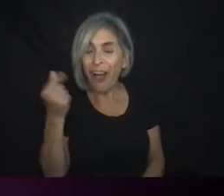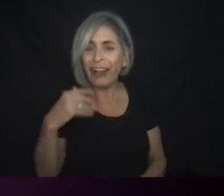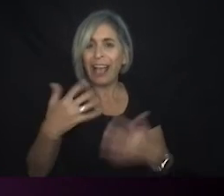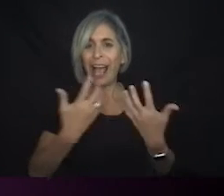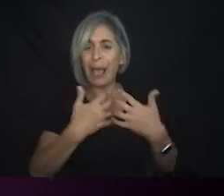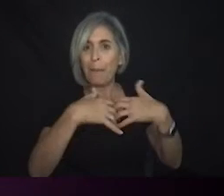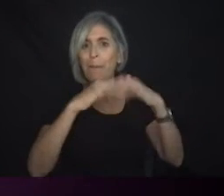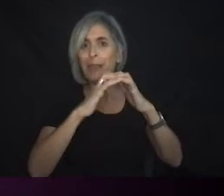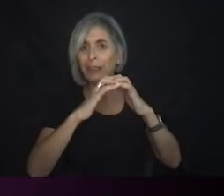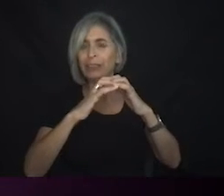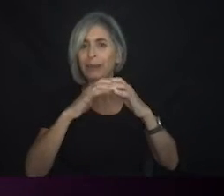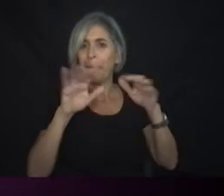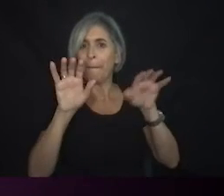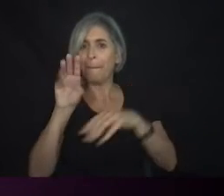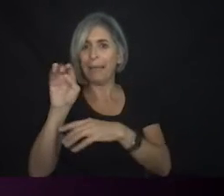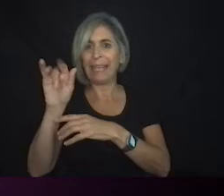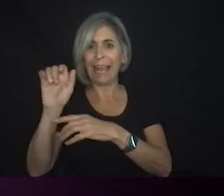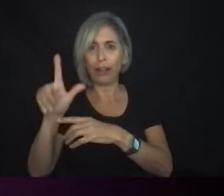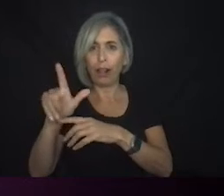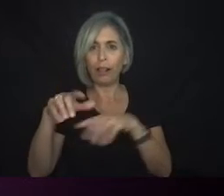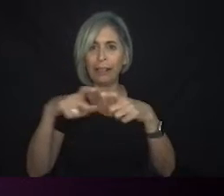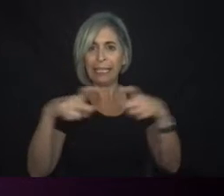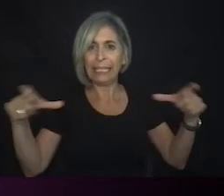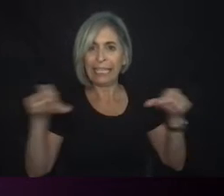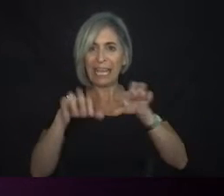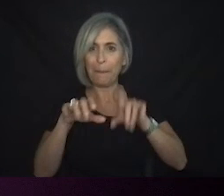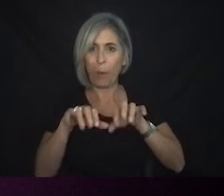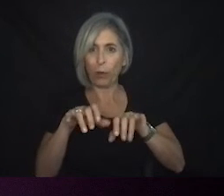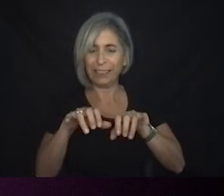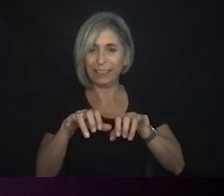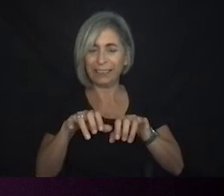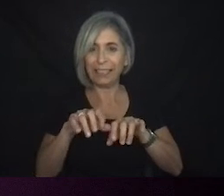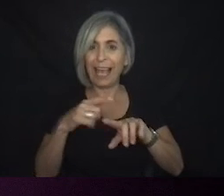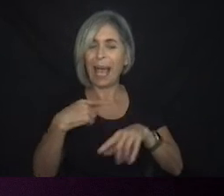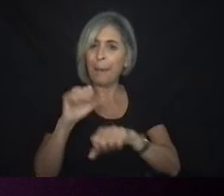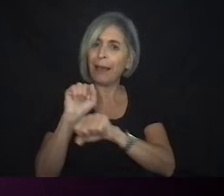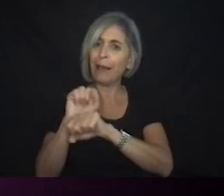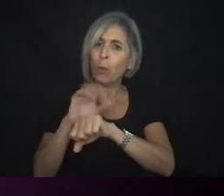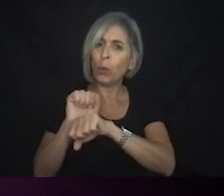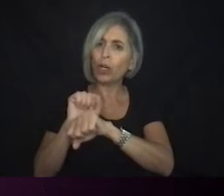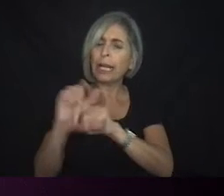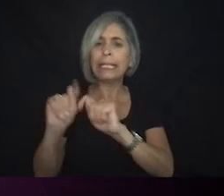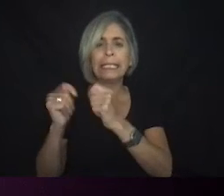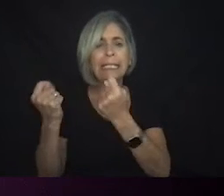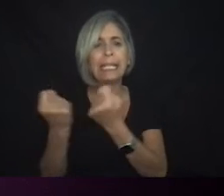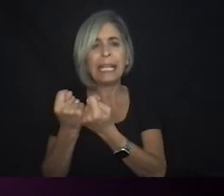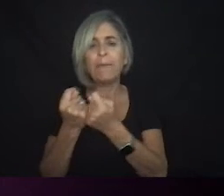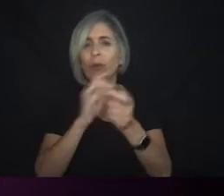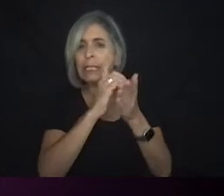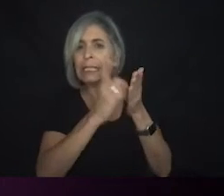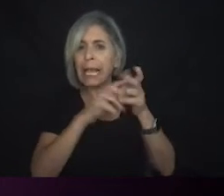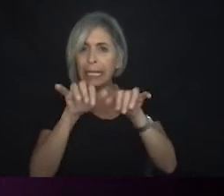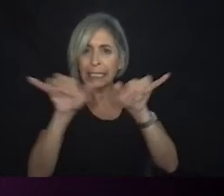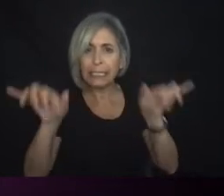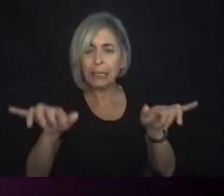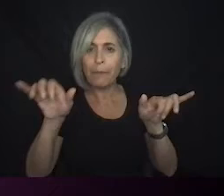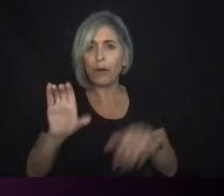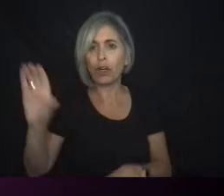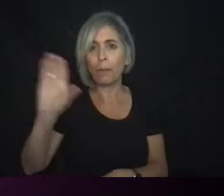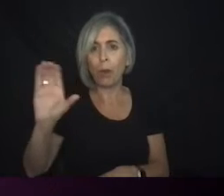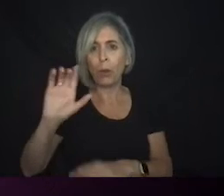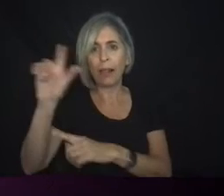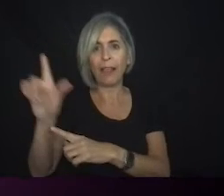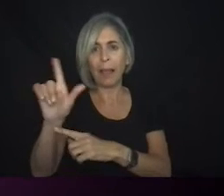mechanical keyboards. But day to day, I'm on a team at Microsoft that designs a design system and a component library that's